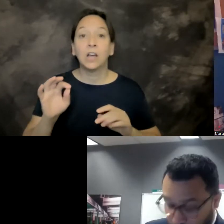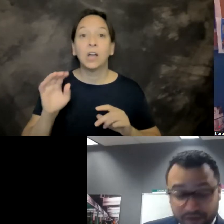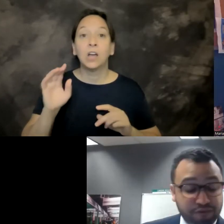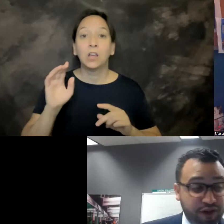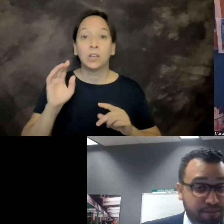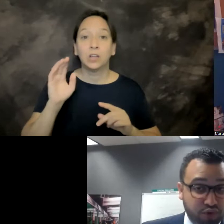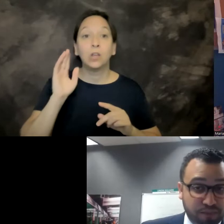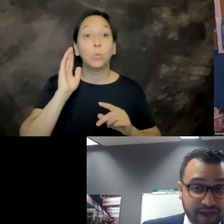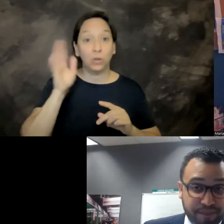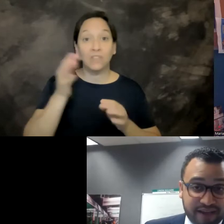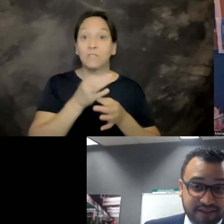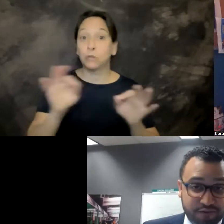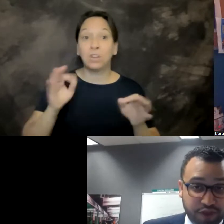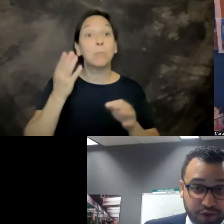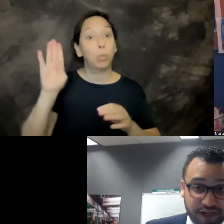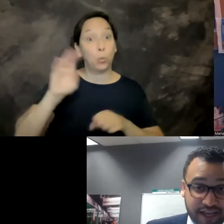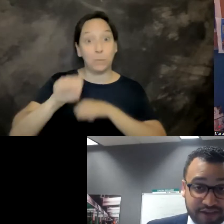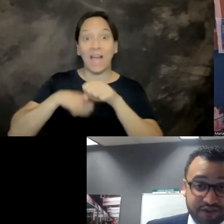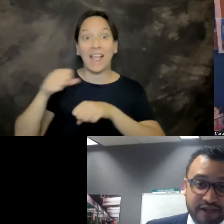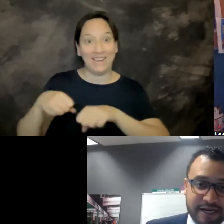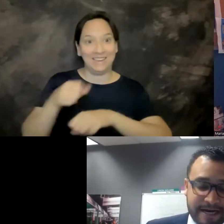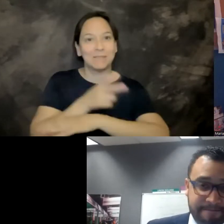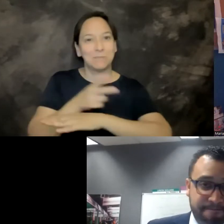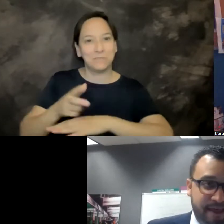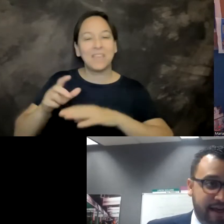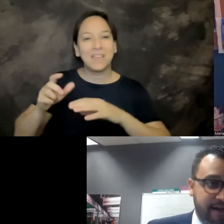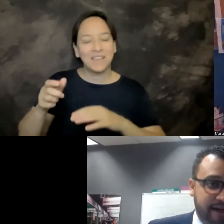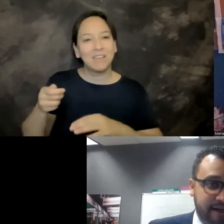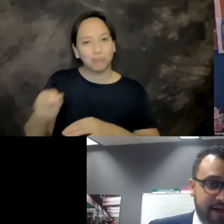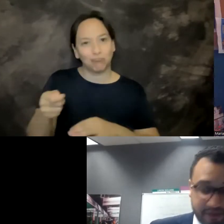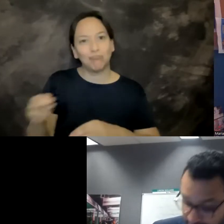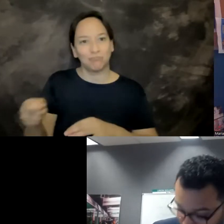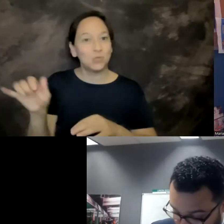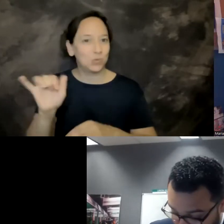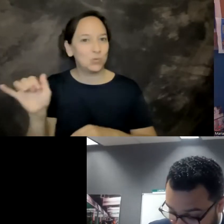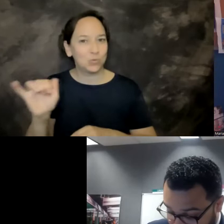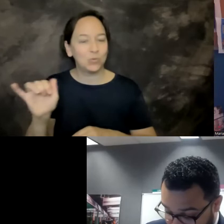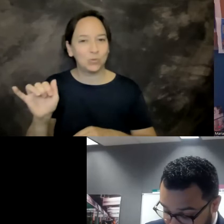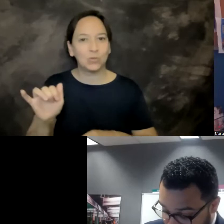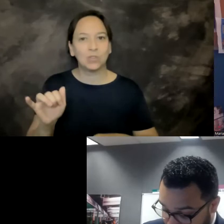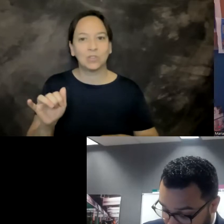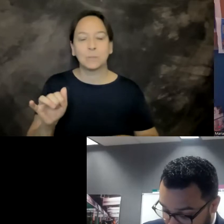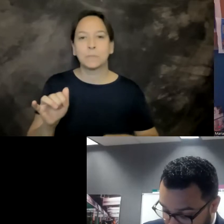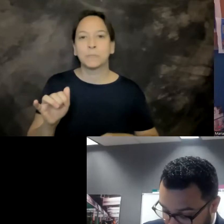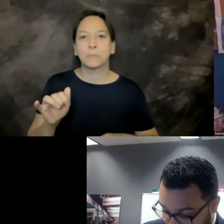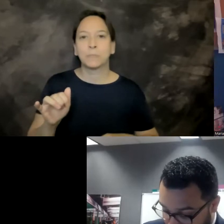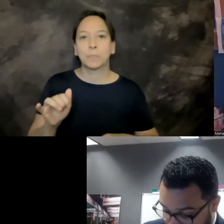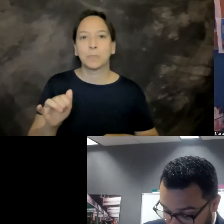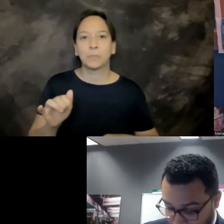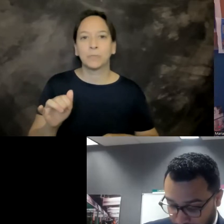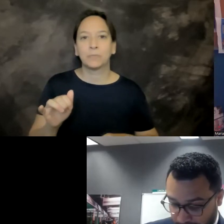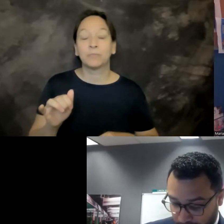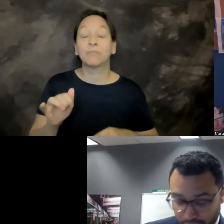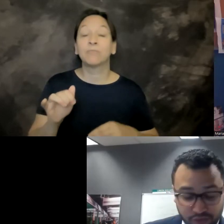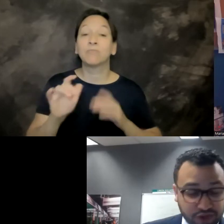There will be free blue bike passes for the 30 days that this closure happens. And